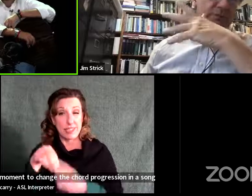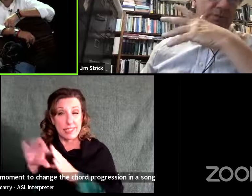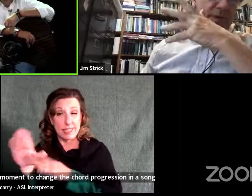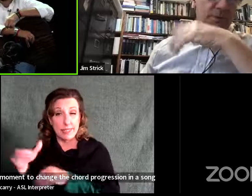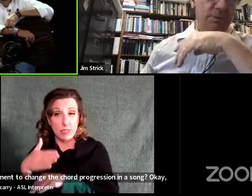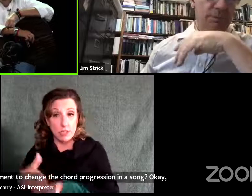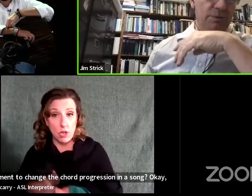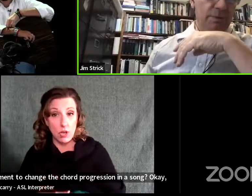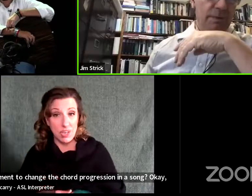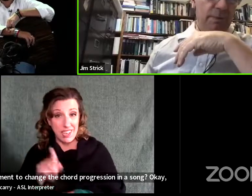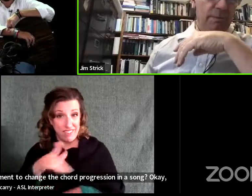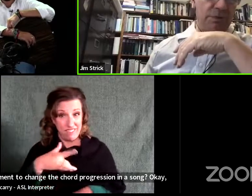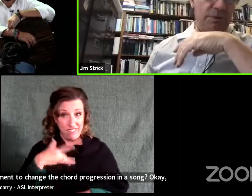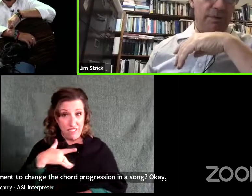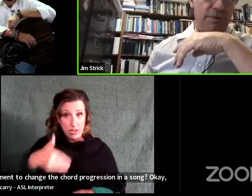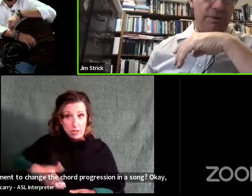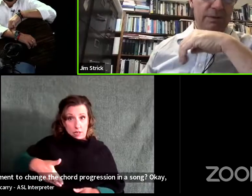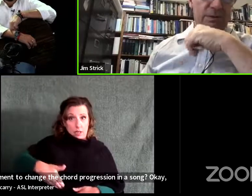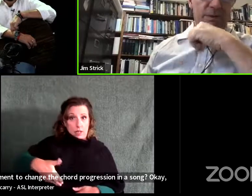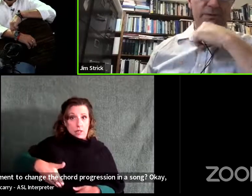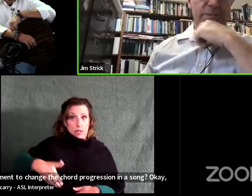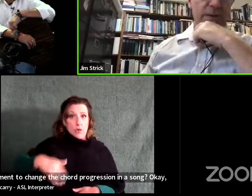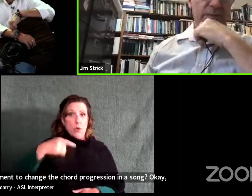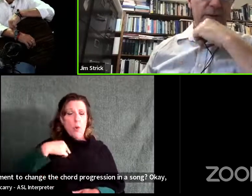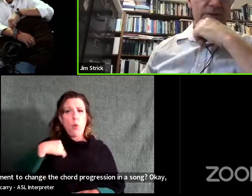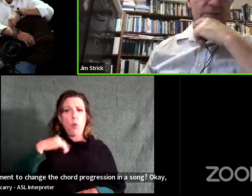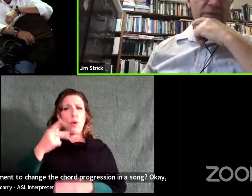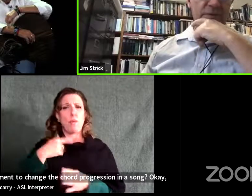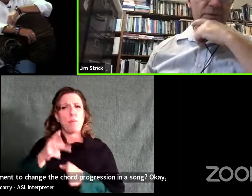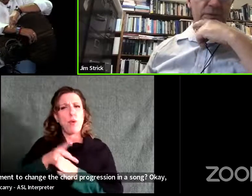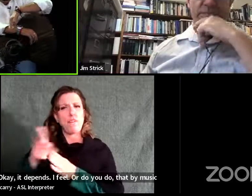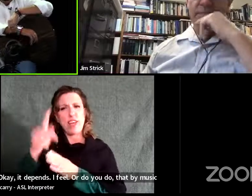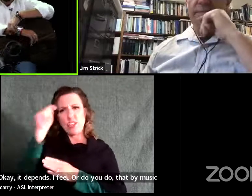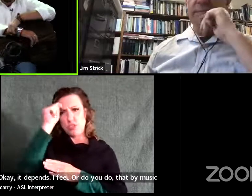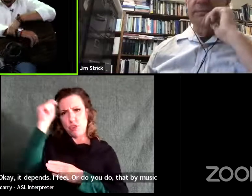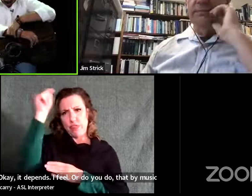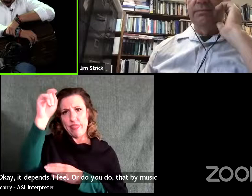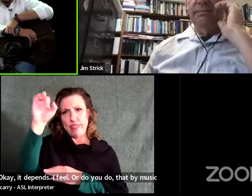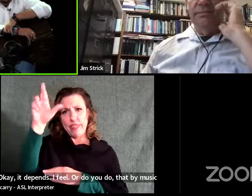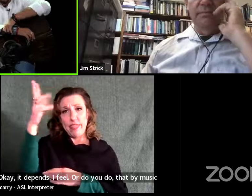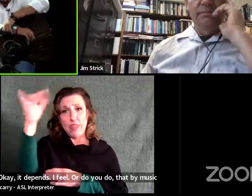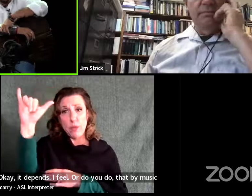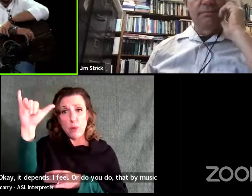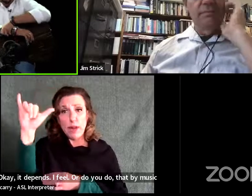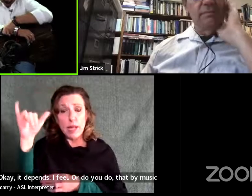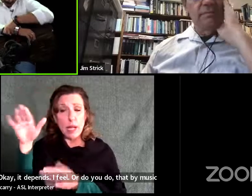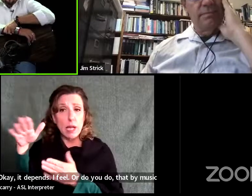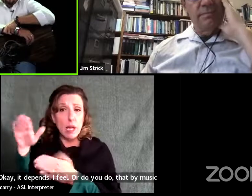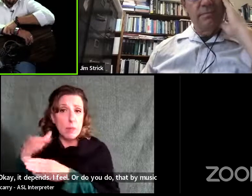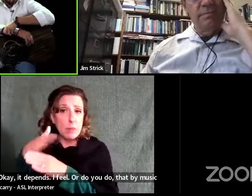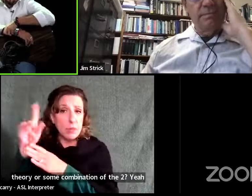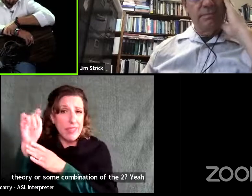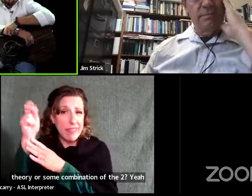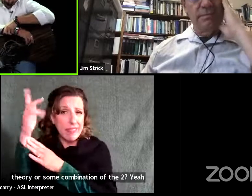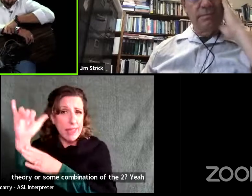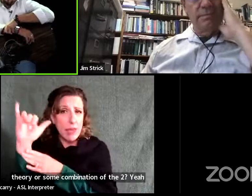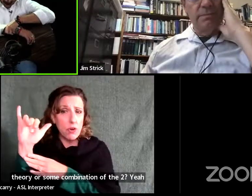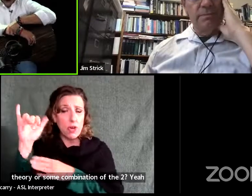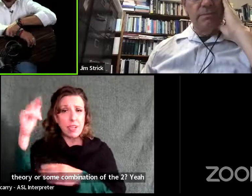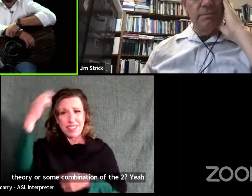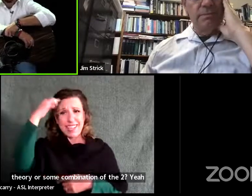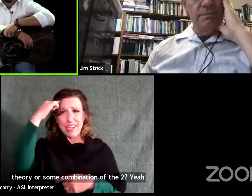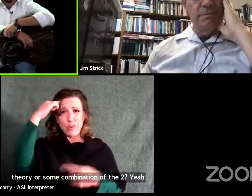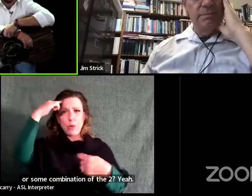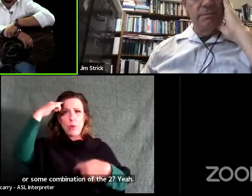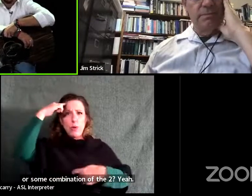that by feel, or do you do that by music theory, or some combination of the two? Yeah, sometimes we in the